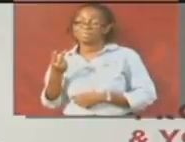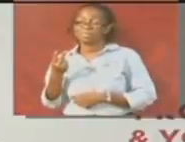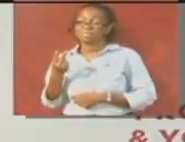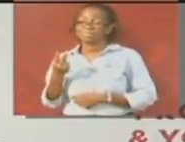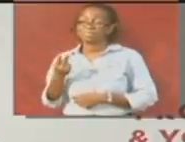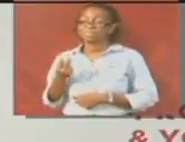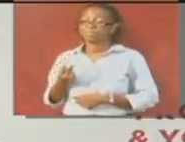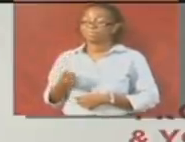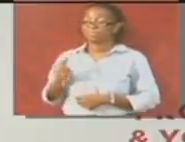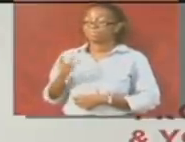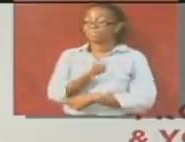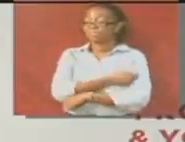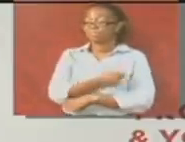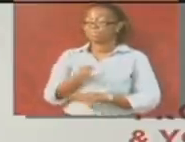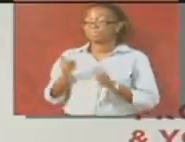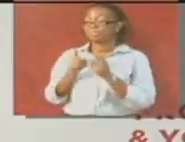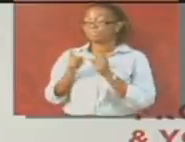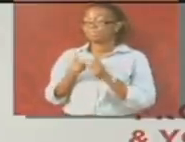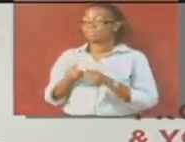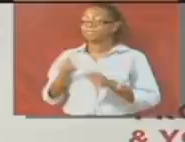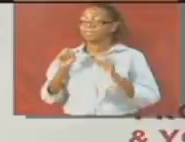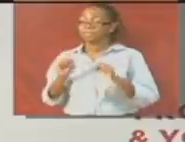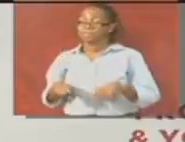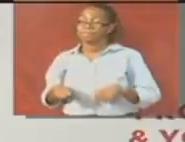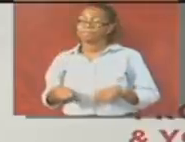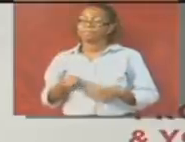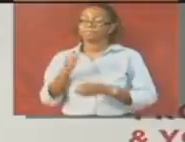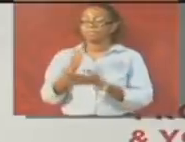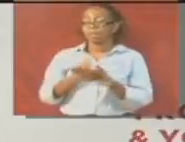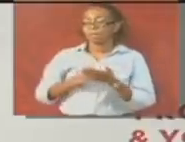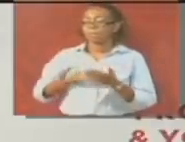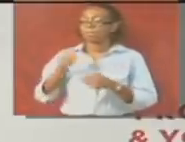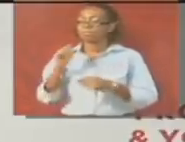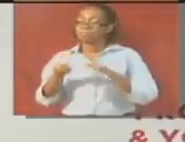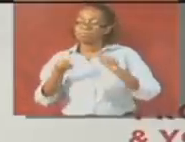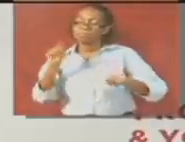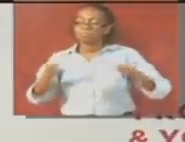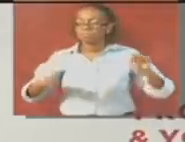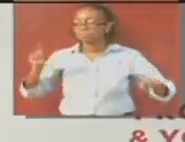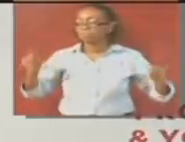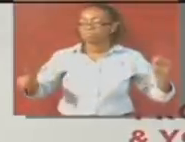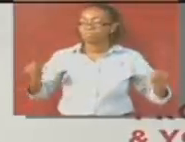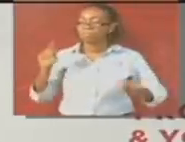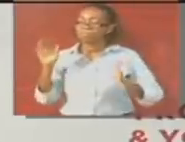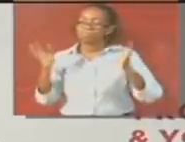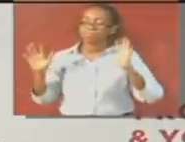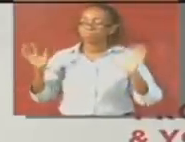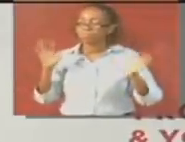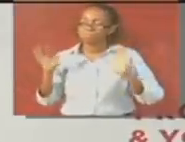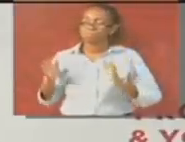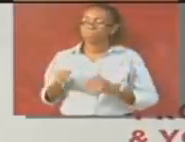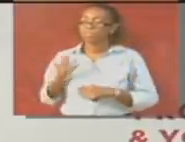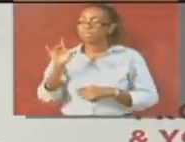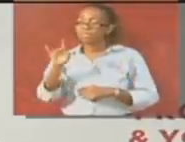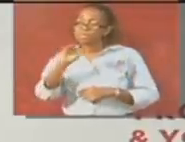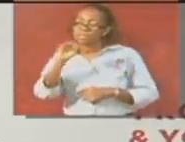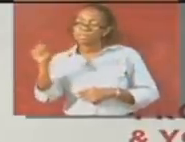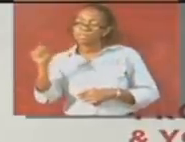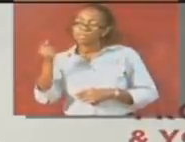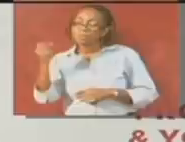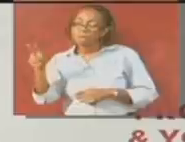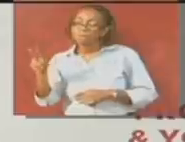dates are going to vary between the 8 and the 12-week marker, as I know we had indicated